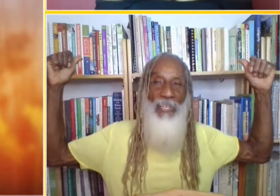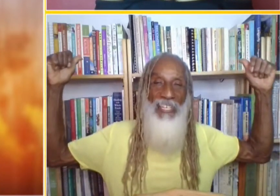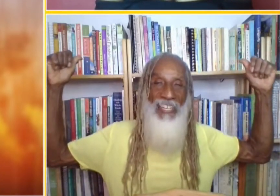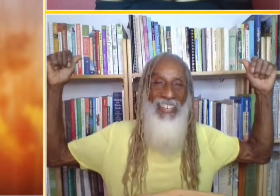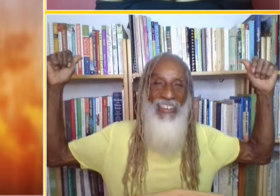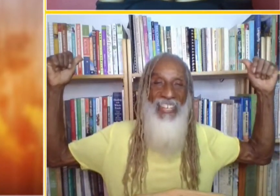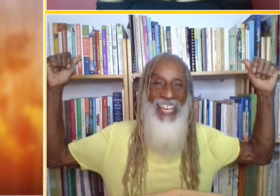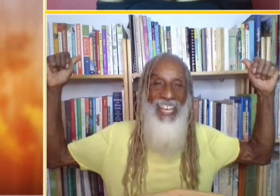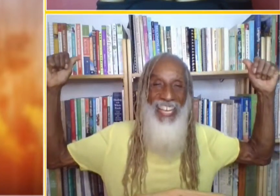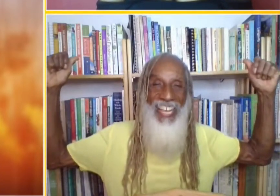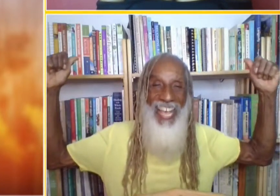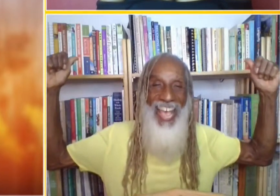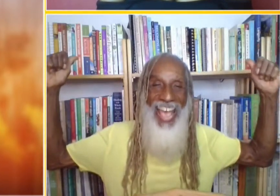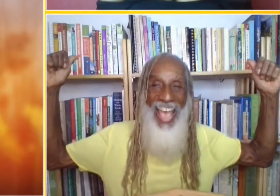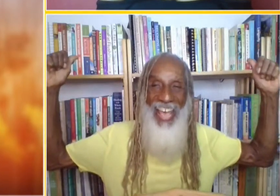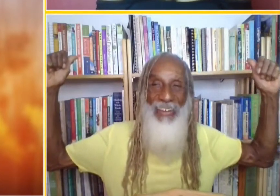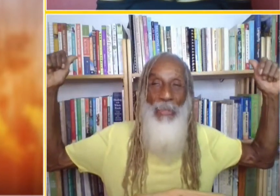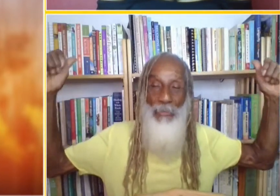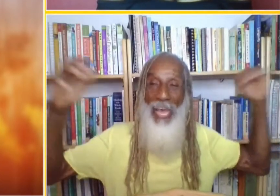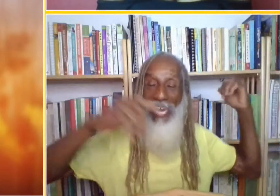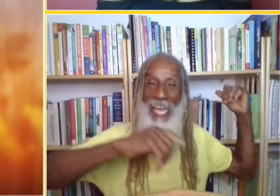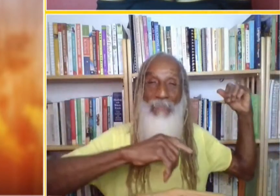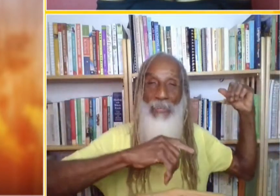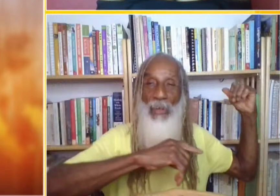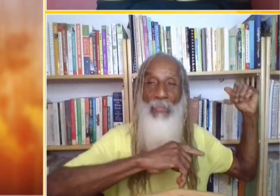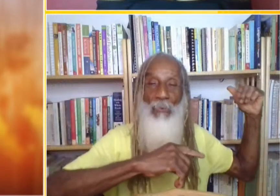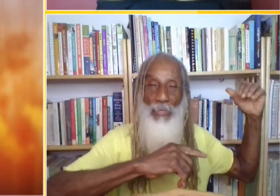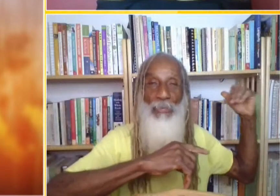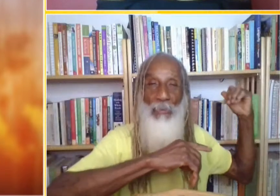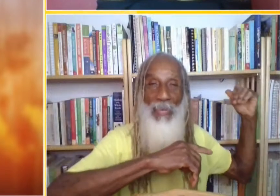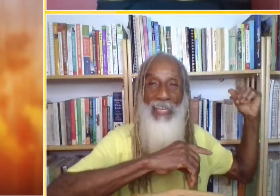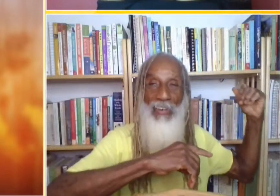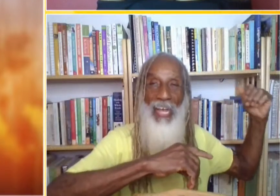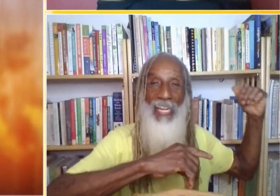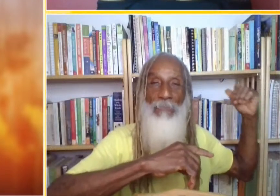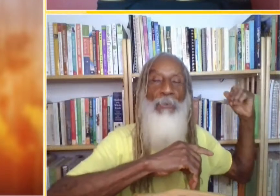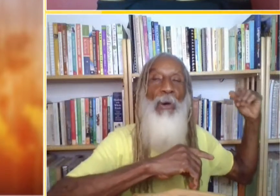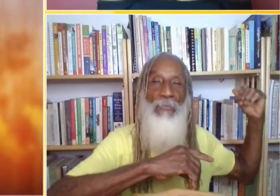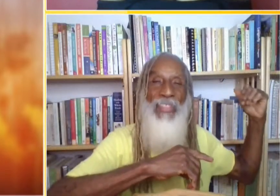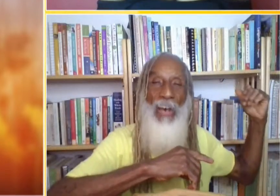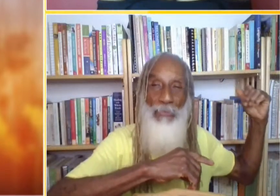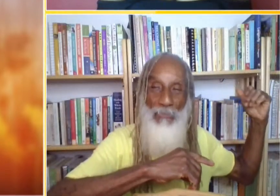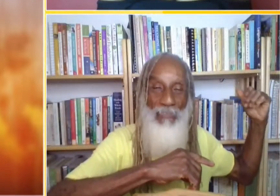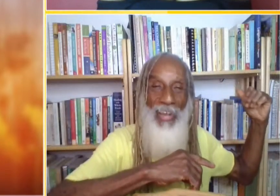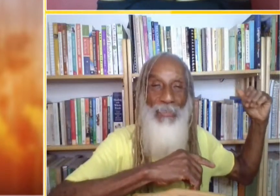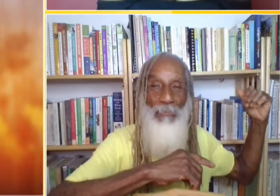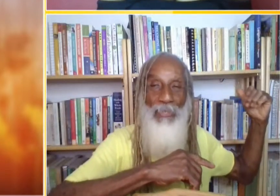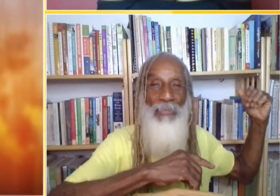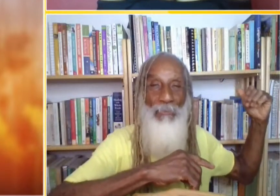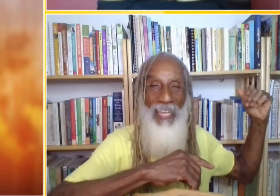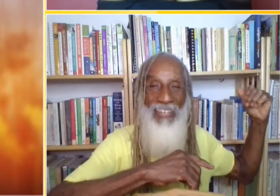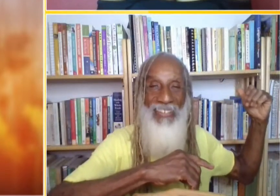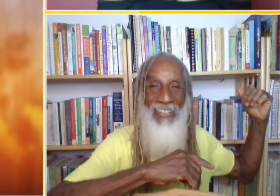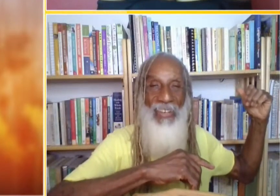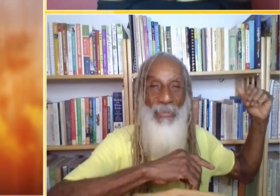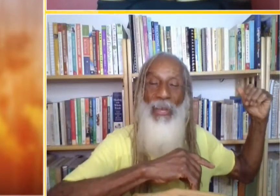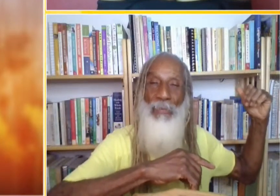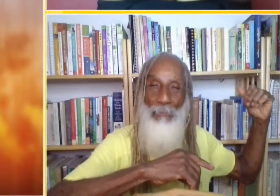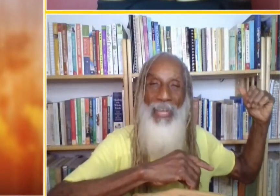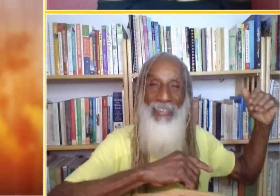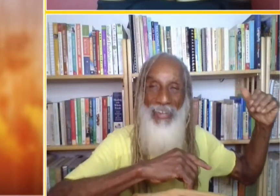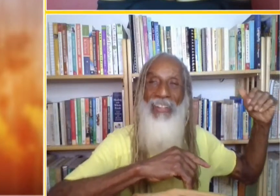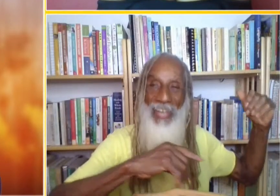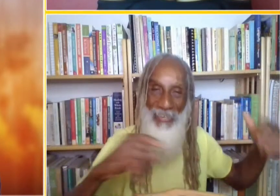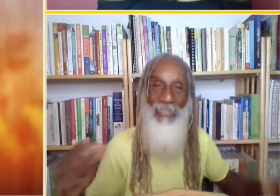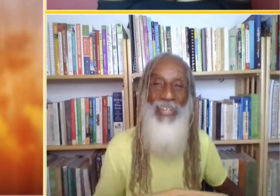my library. Okay. And and I have another one in Jamaica. I left 12,000 volumes in Jamaica.